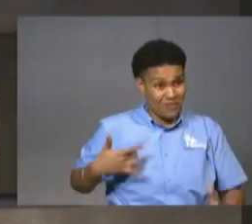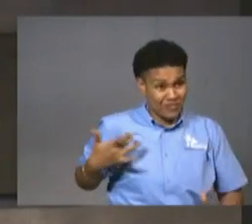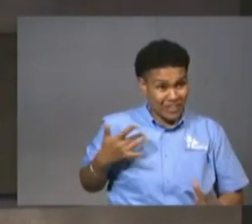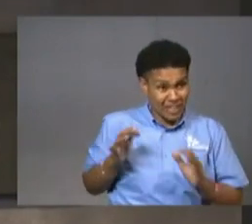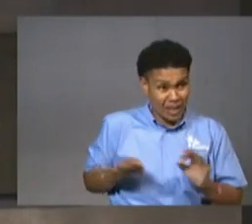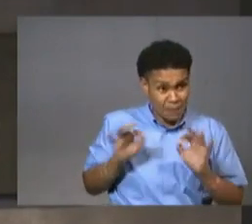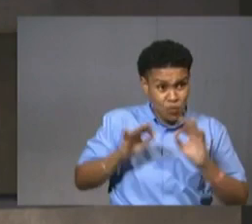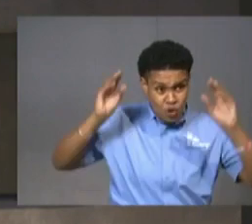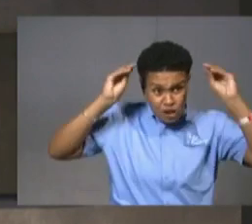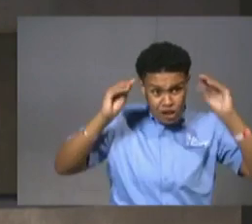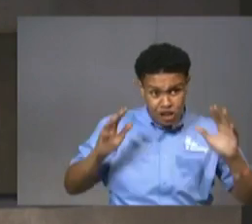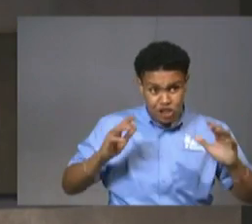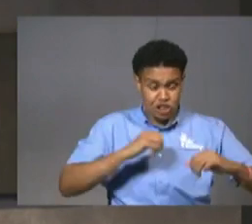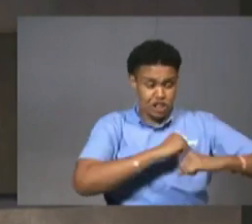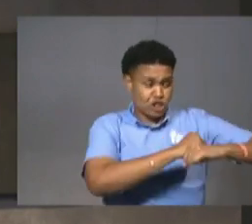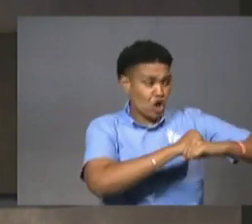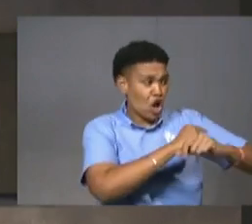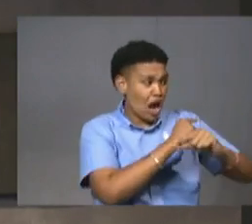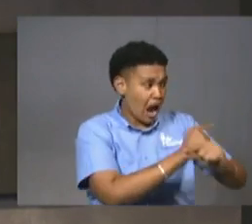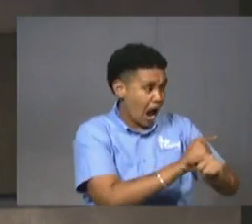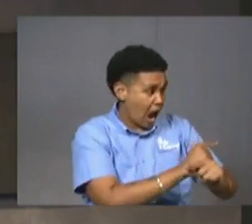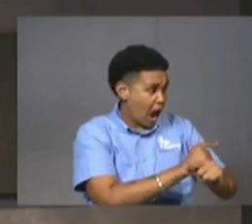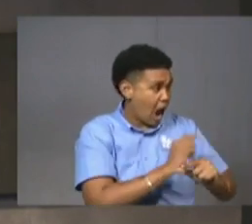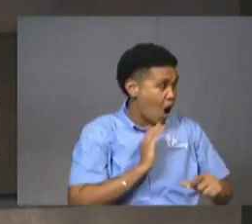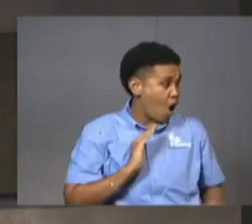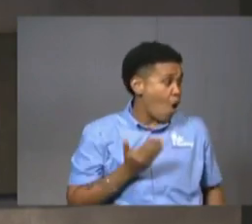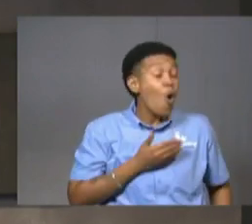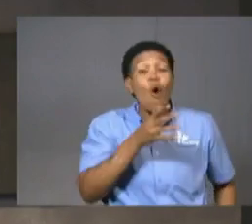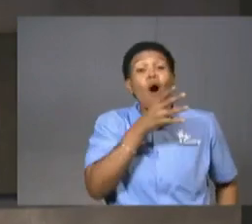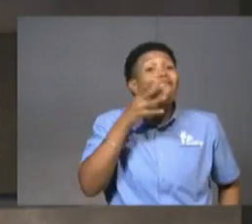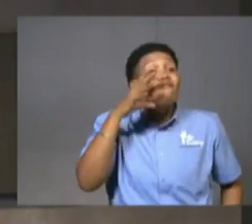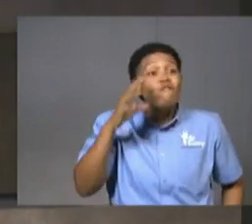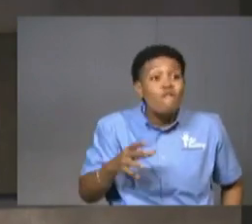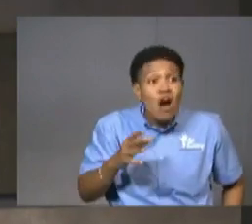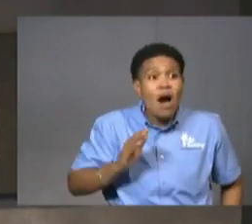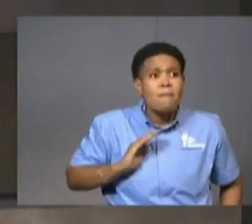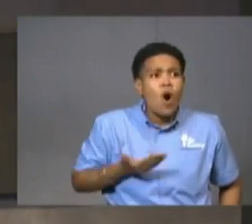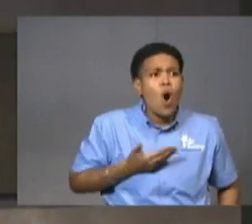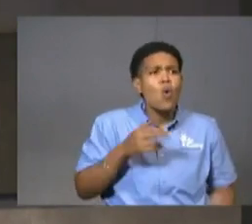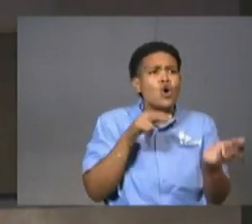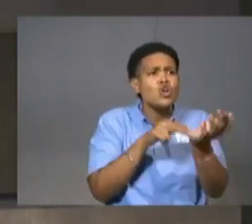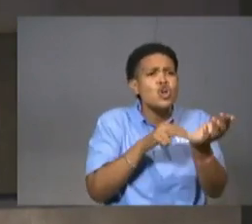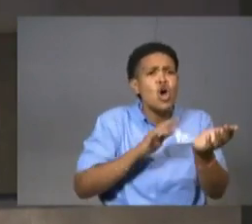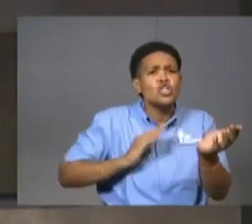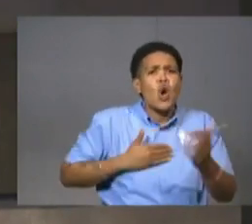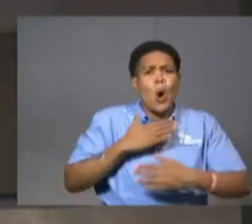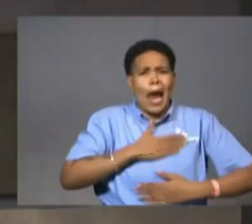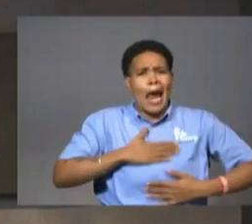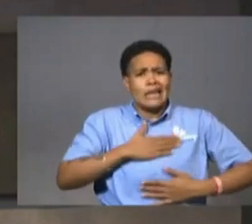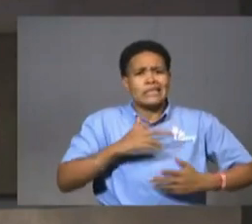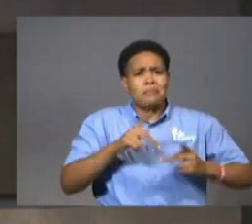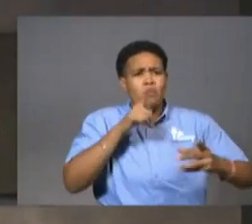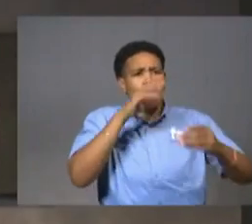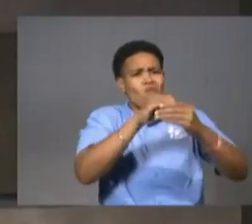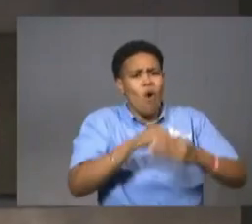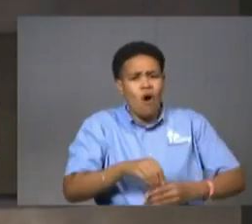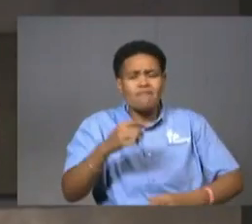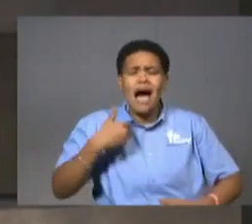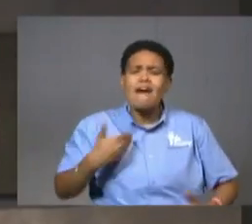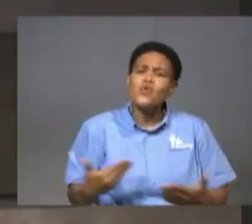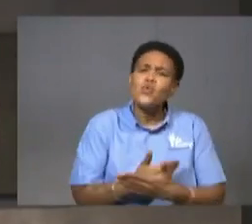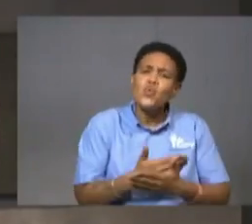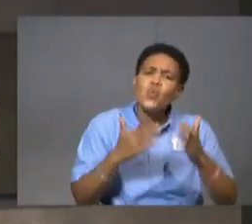teachers, our security guards, our farmers, our nurses, our entertainment practitioners, and so on, have a new way